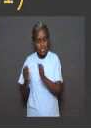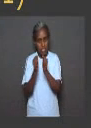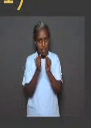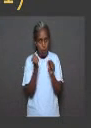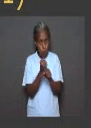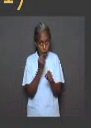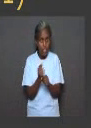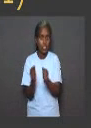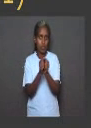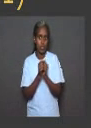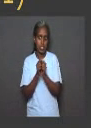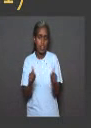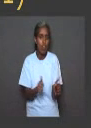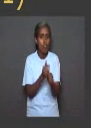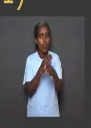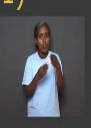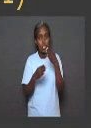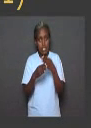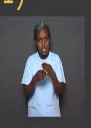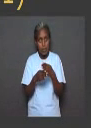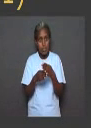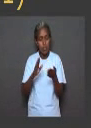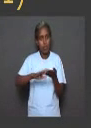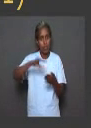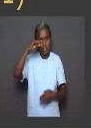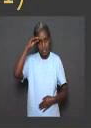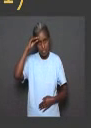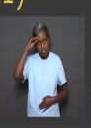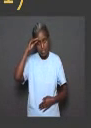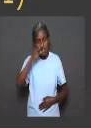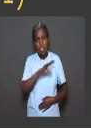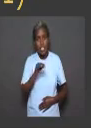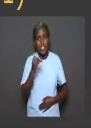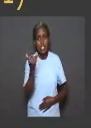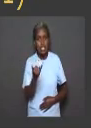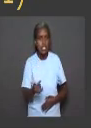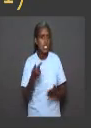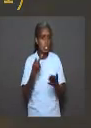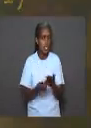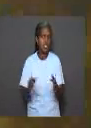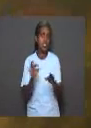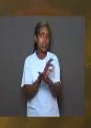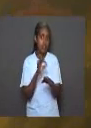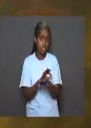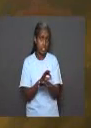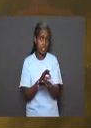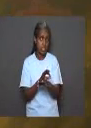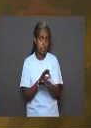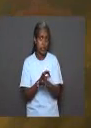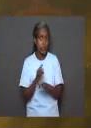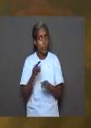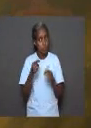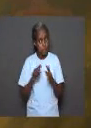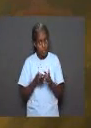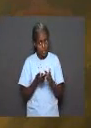together, follow the steps that we have learned and sketch this function. You may